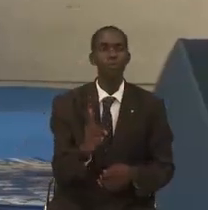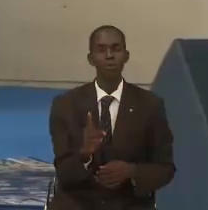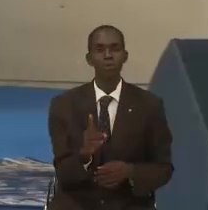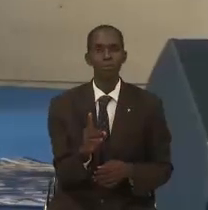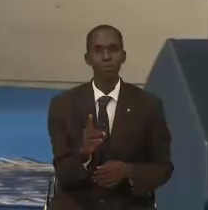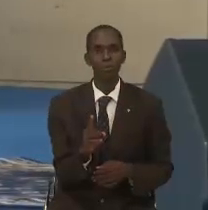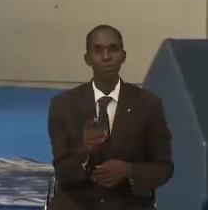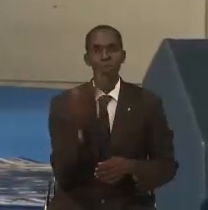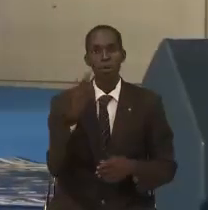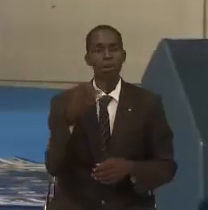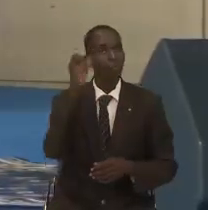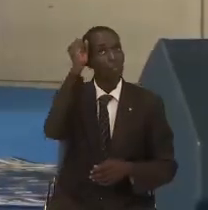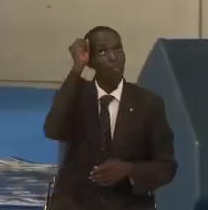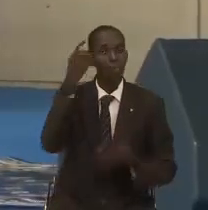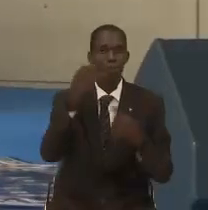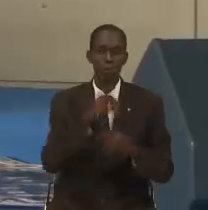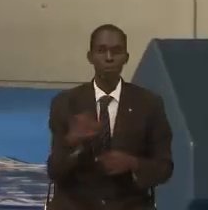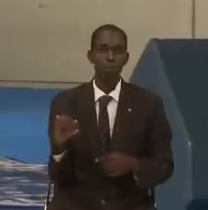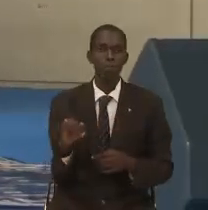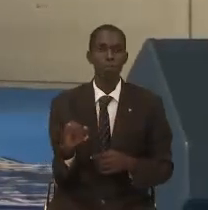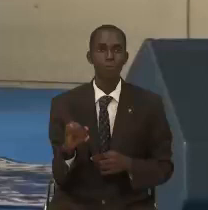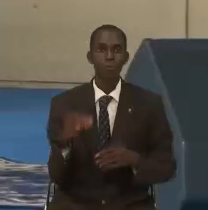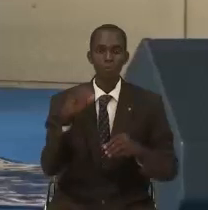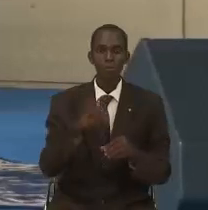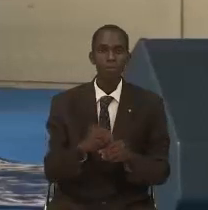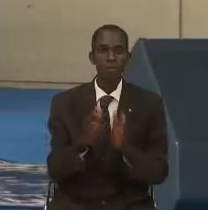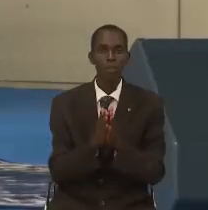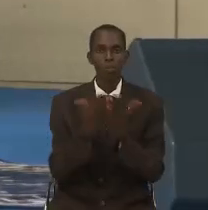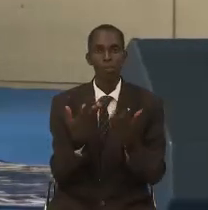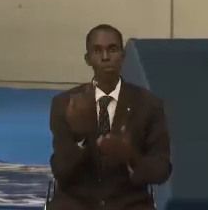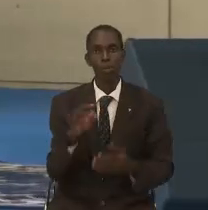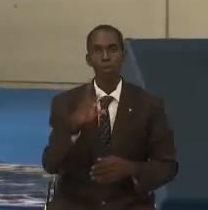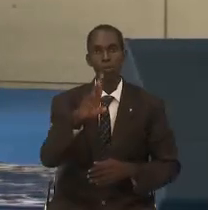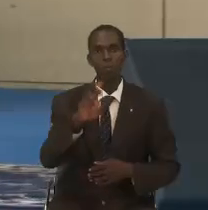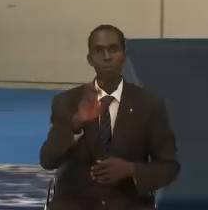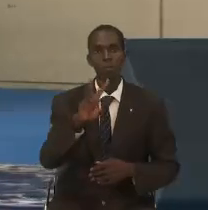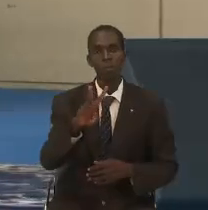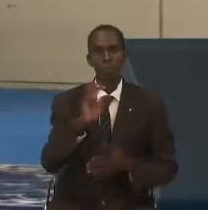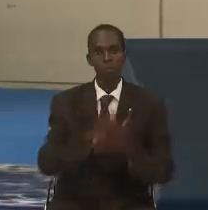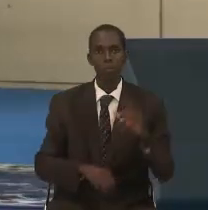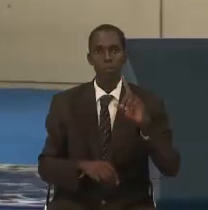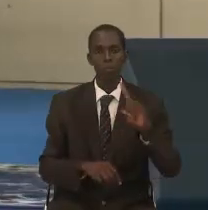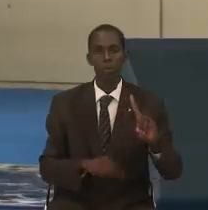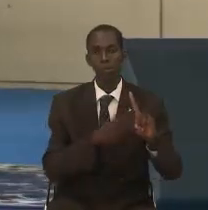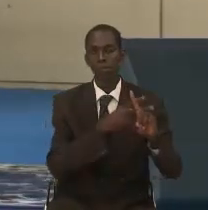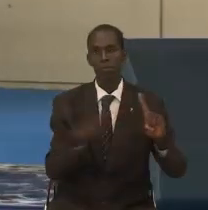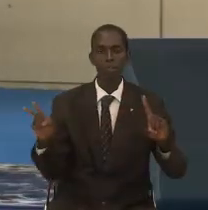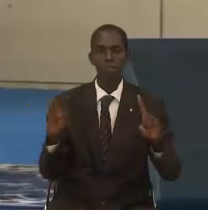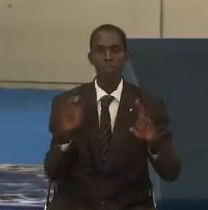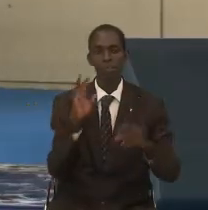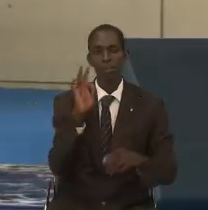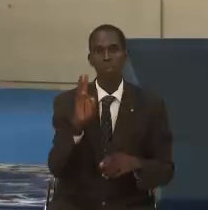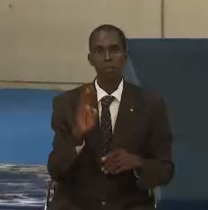the coming of the Lord. In Revelation chapter 1, reading from verse 7. Revelation